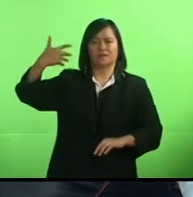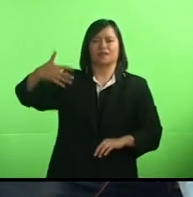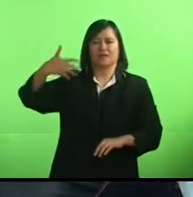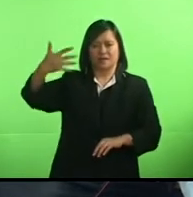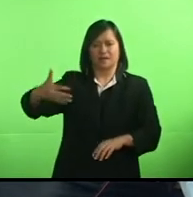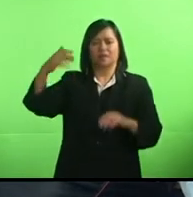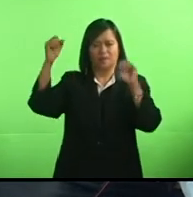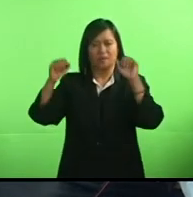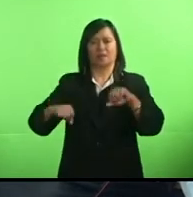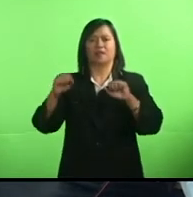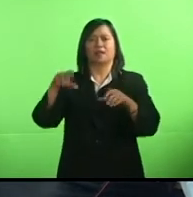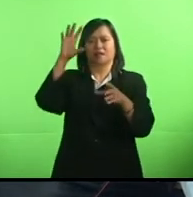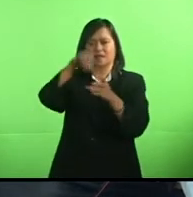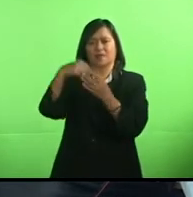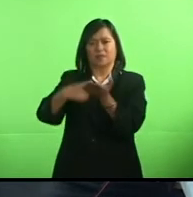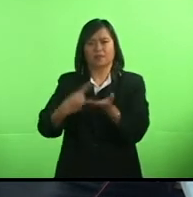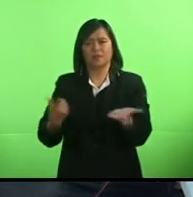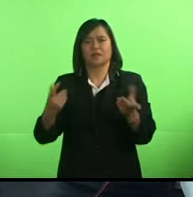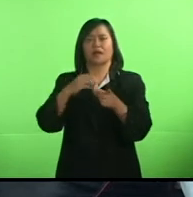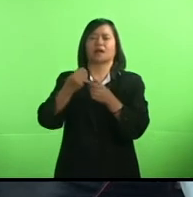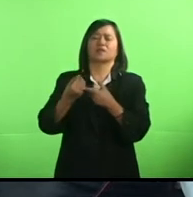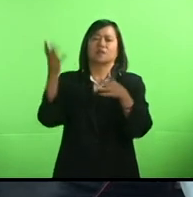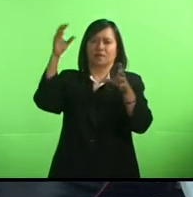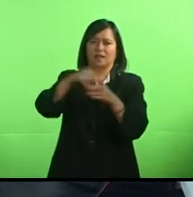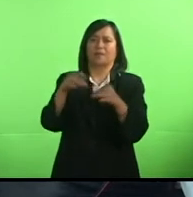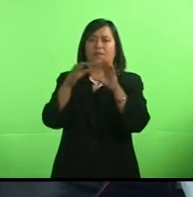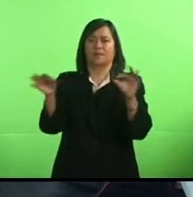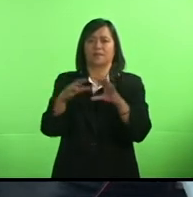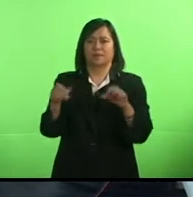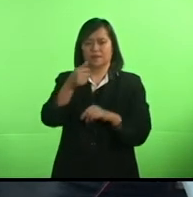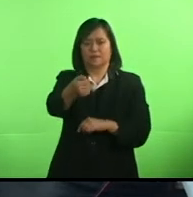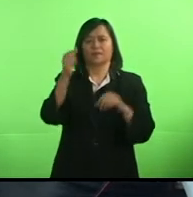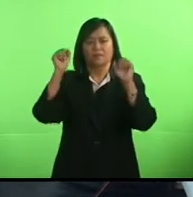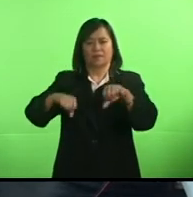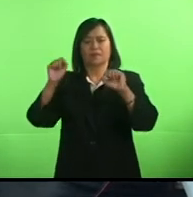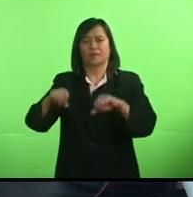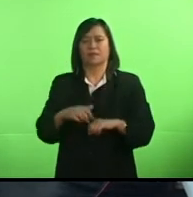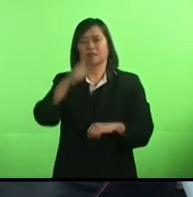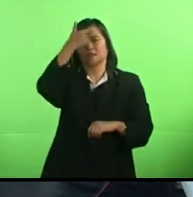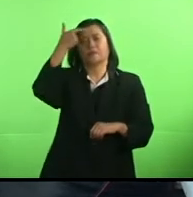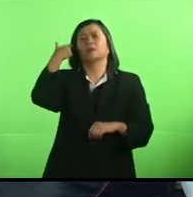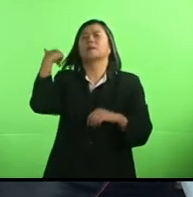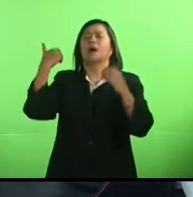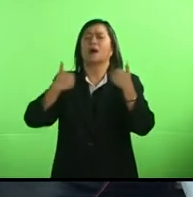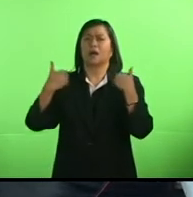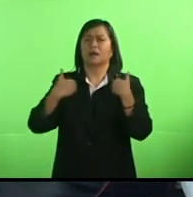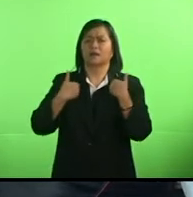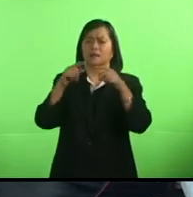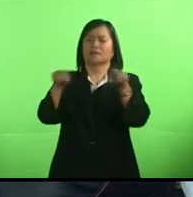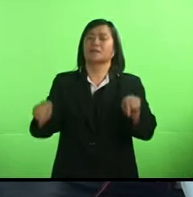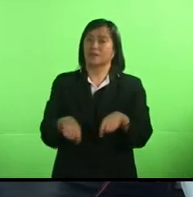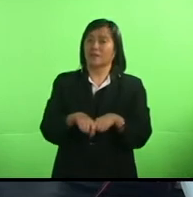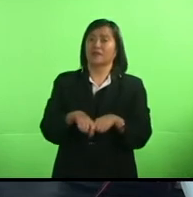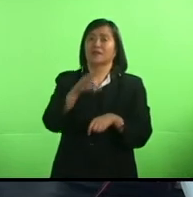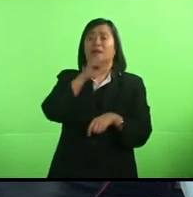your discussion or in your essay, because you need history. There is a place for history everywhere, anywhere